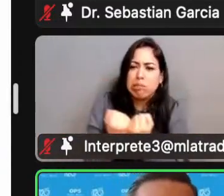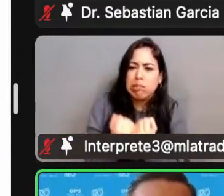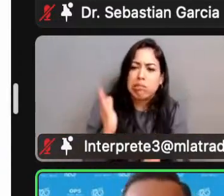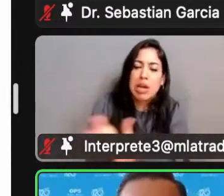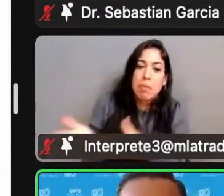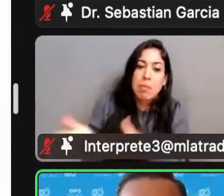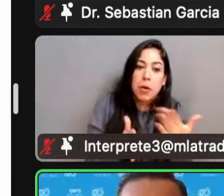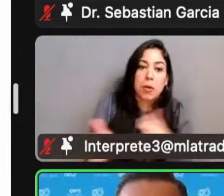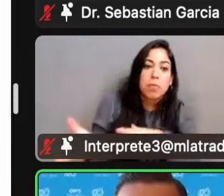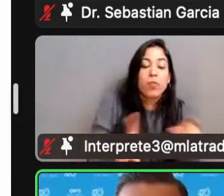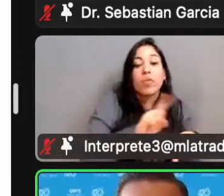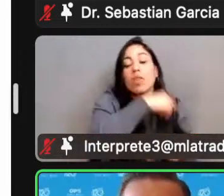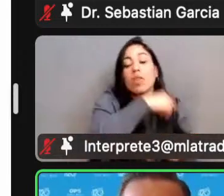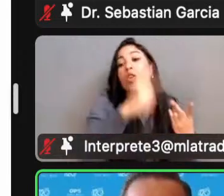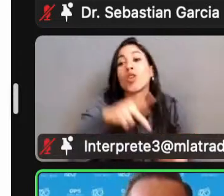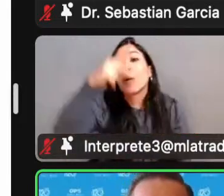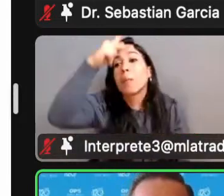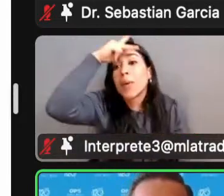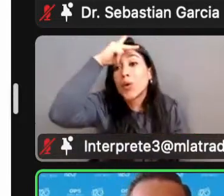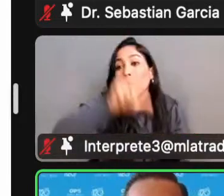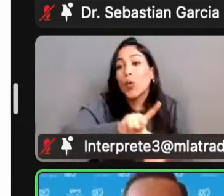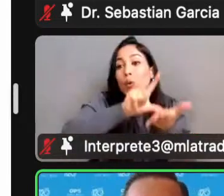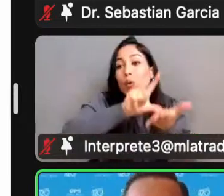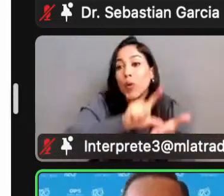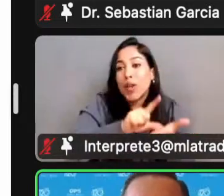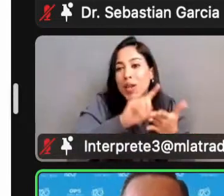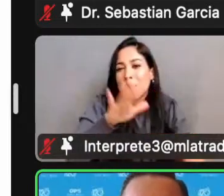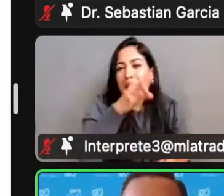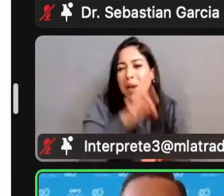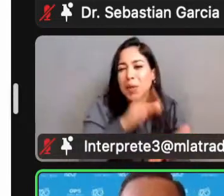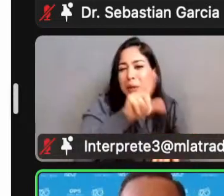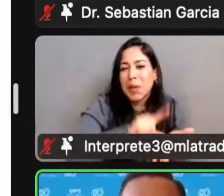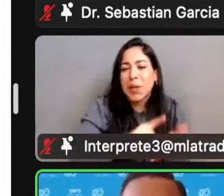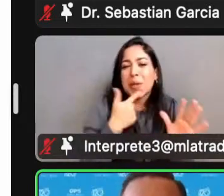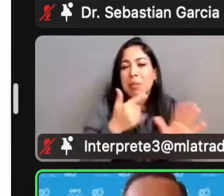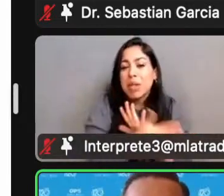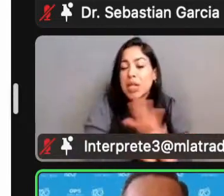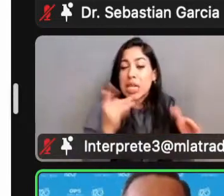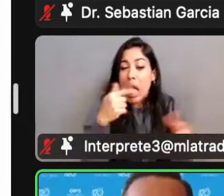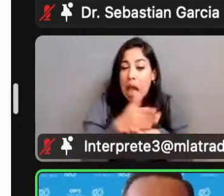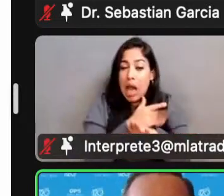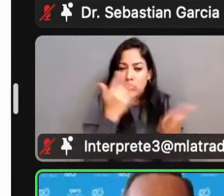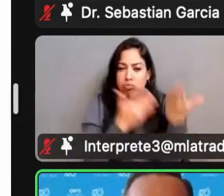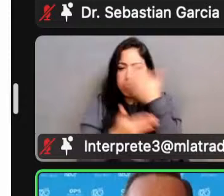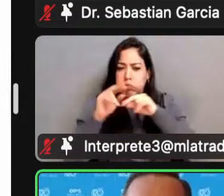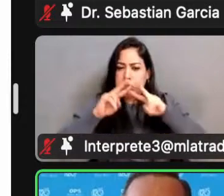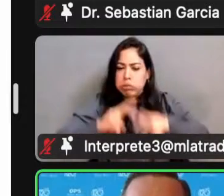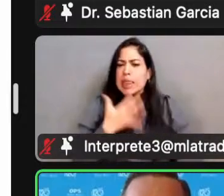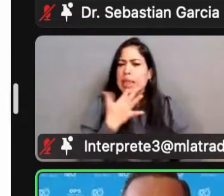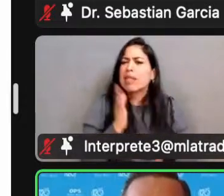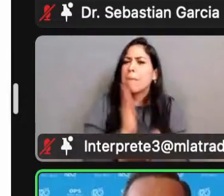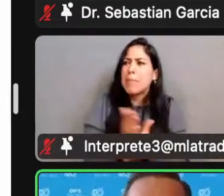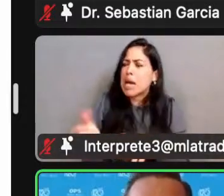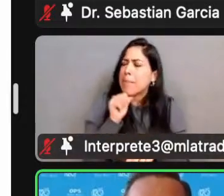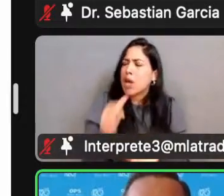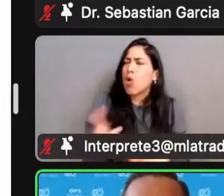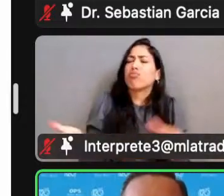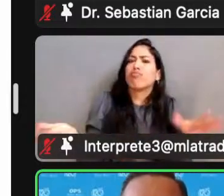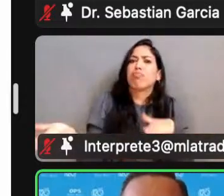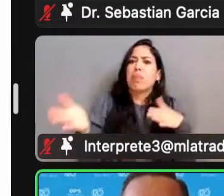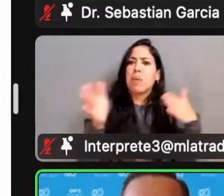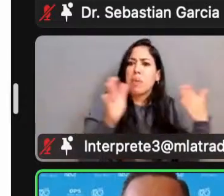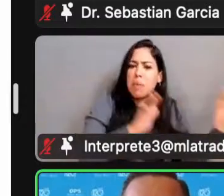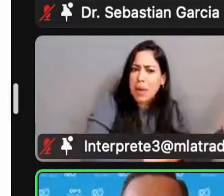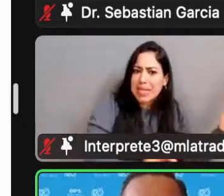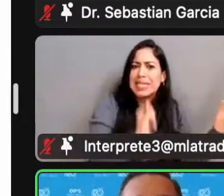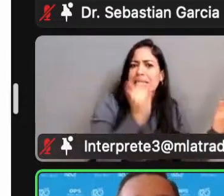density, population density. In Lima, this is another potpourri, an analysis that clearly shows there is an excess mortality, but the